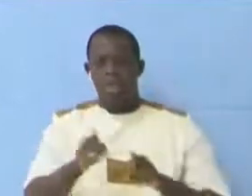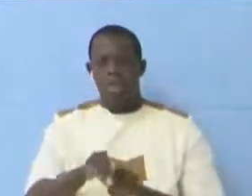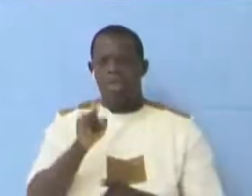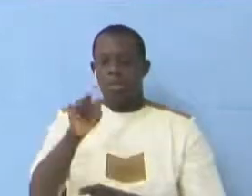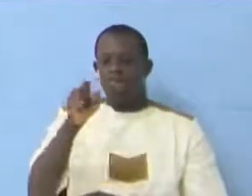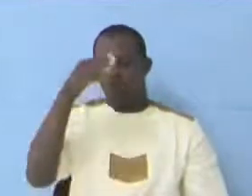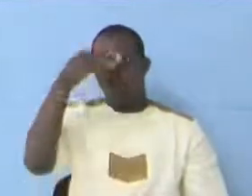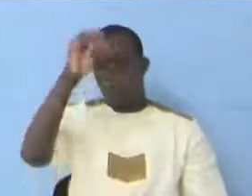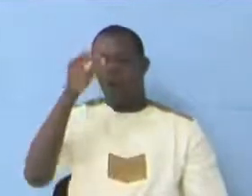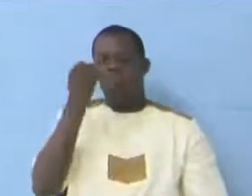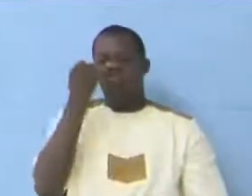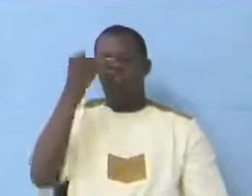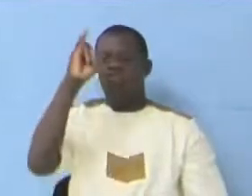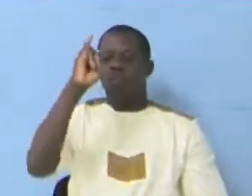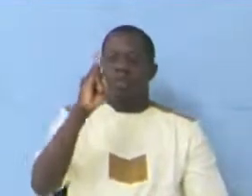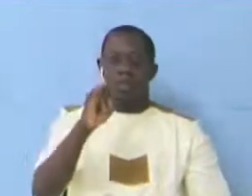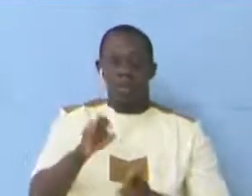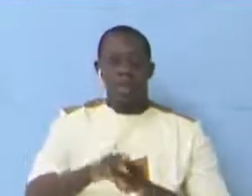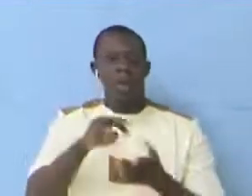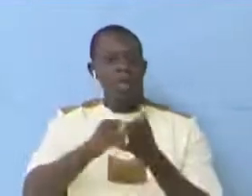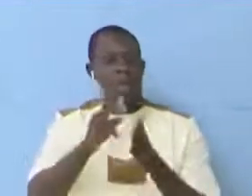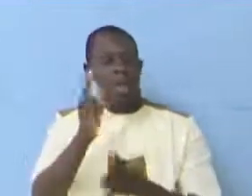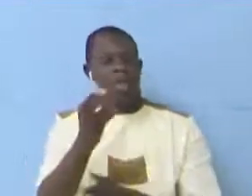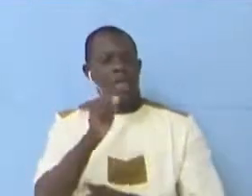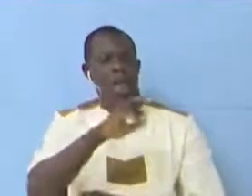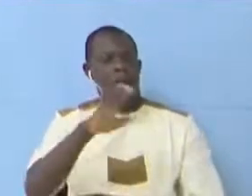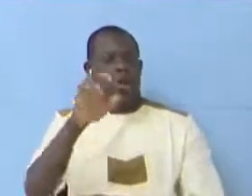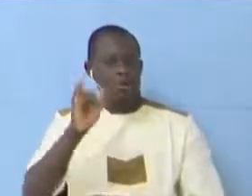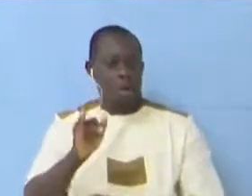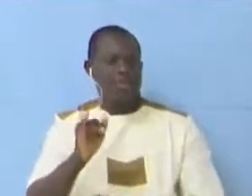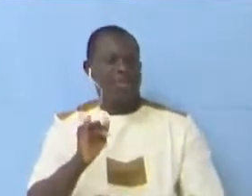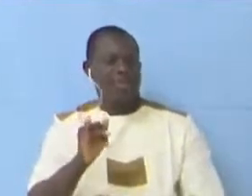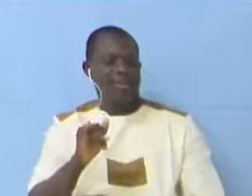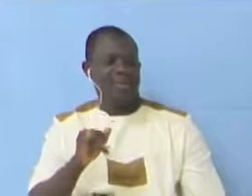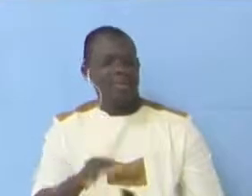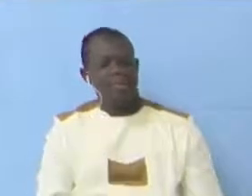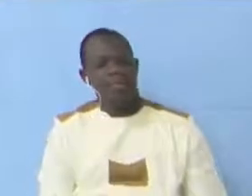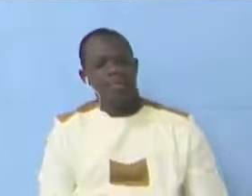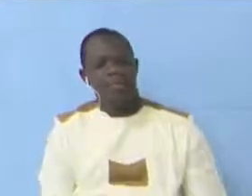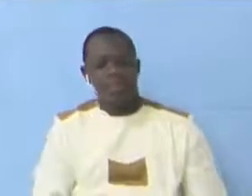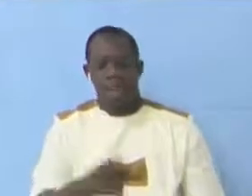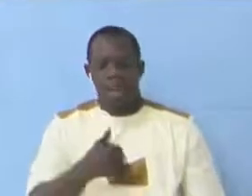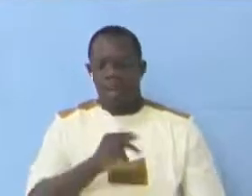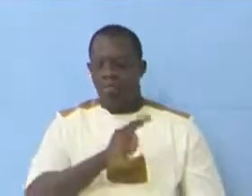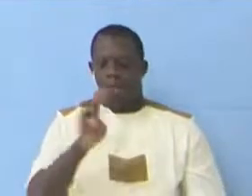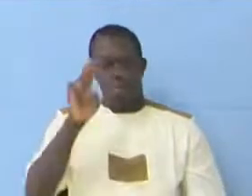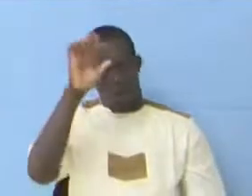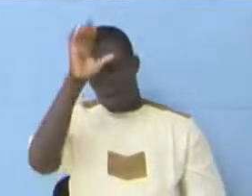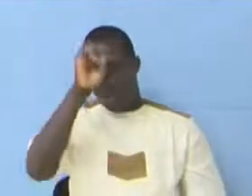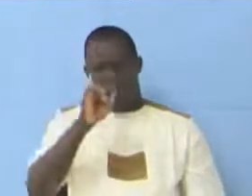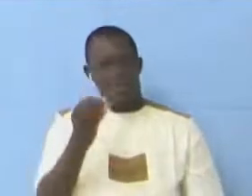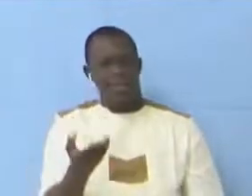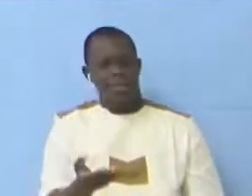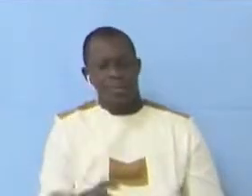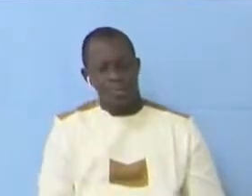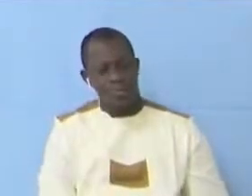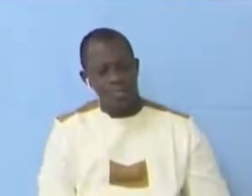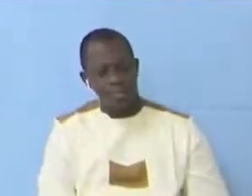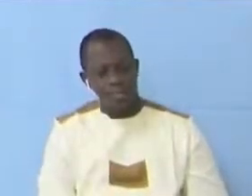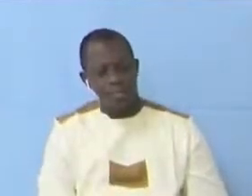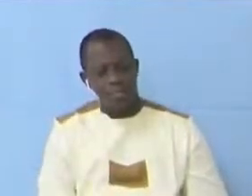dafa yabaate. That was Harry. This boy is not respectful. That is Harry. So I couldn't understand. Manuma xam